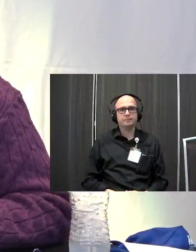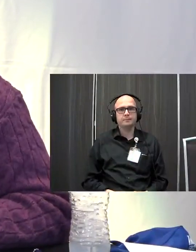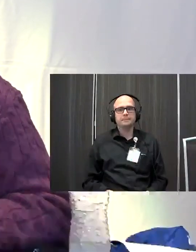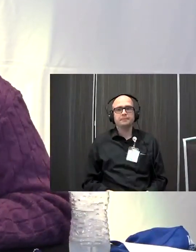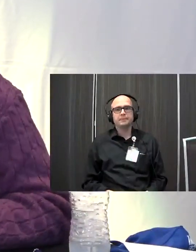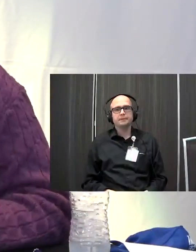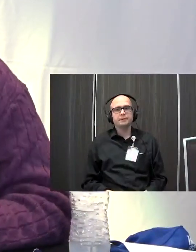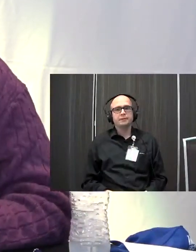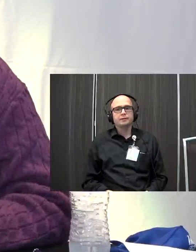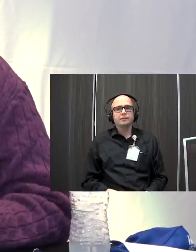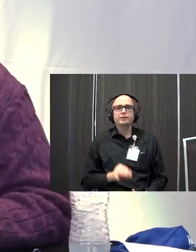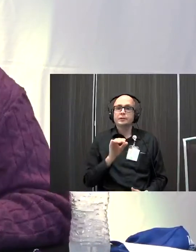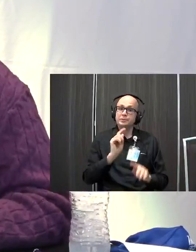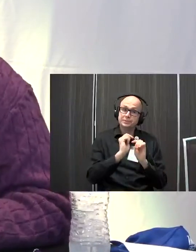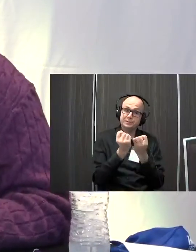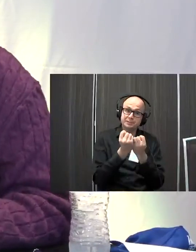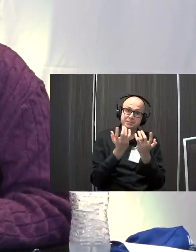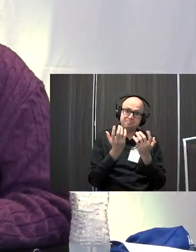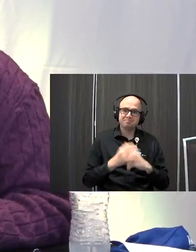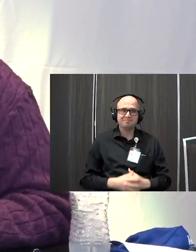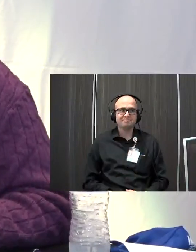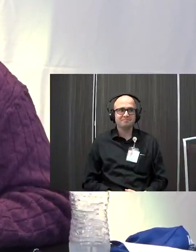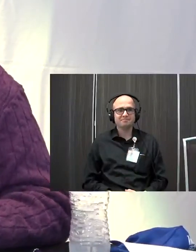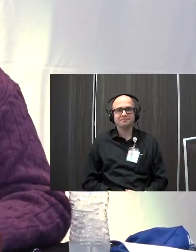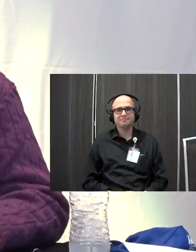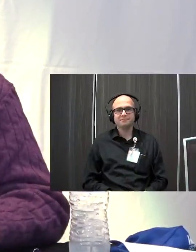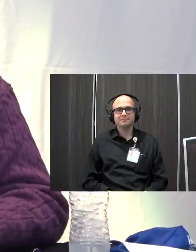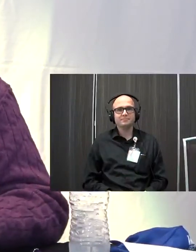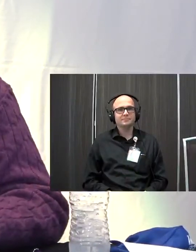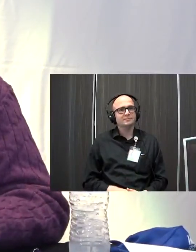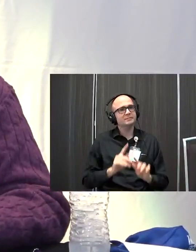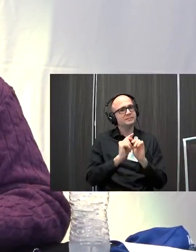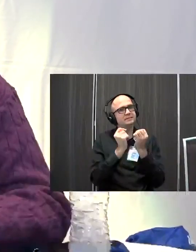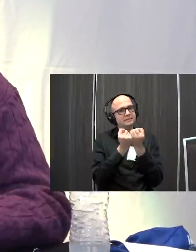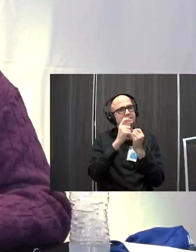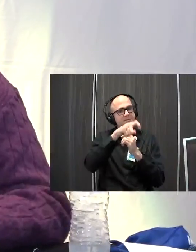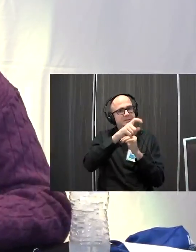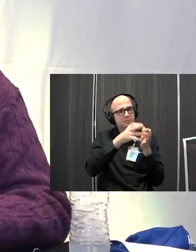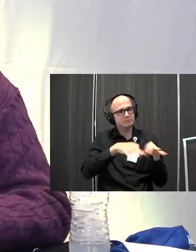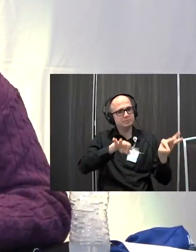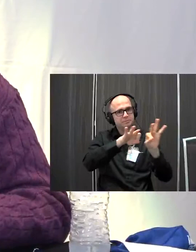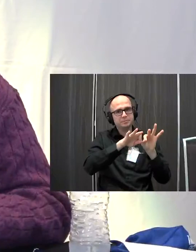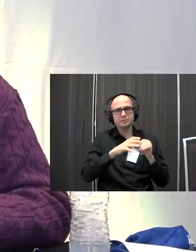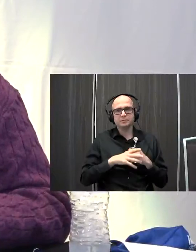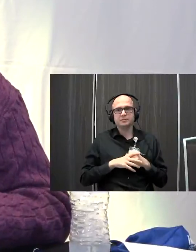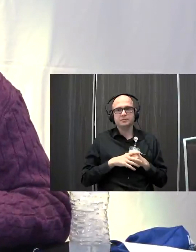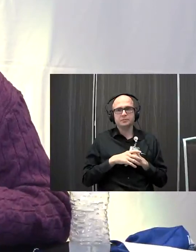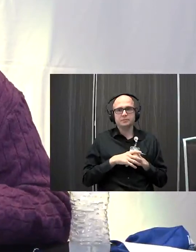All right. Oh, so speaking of teams. So I couldn't do this without teams. So we've already talked a lot about teams,